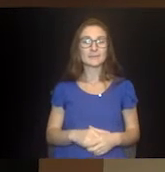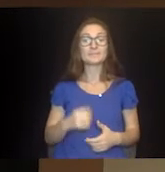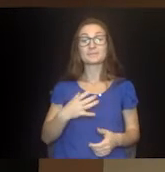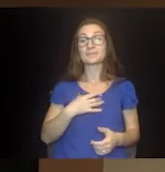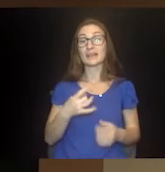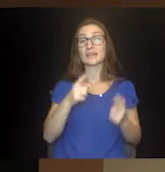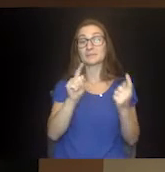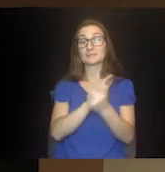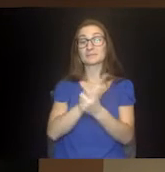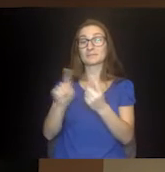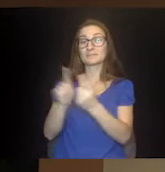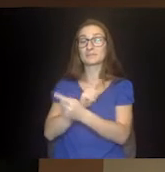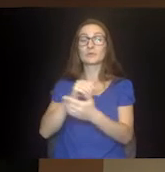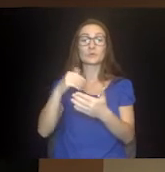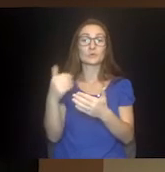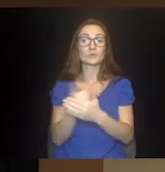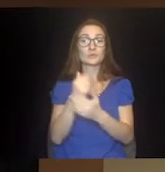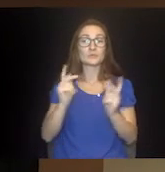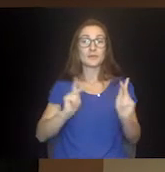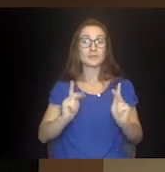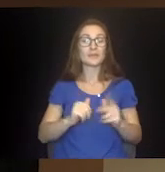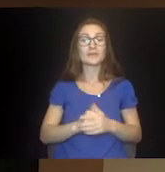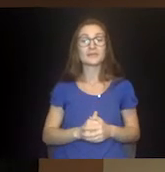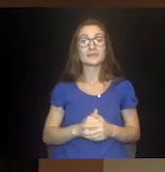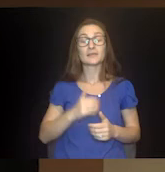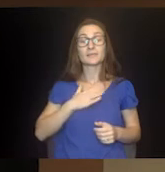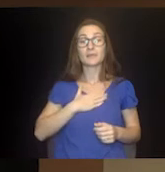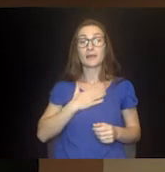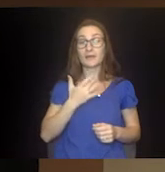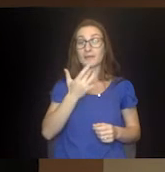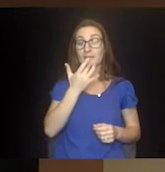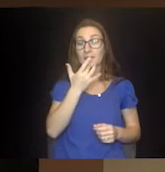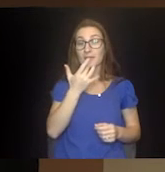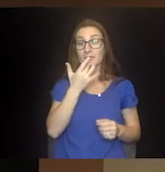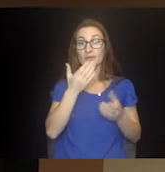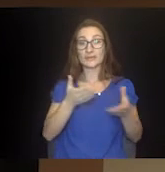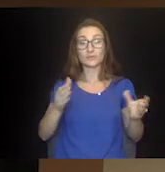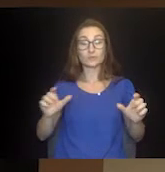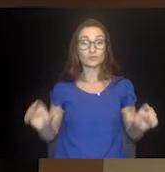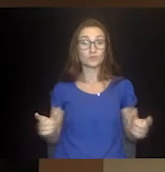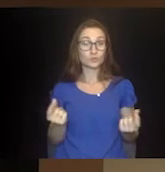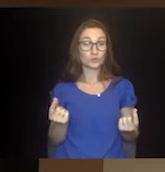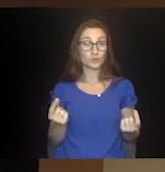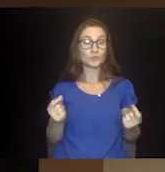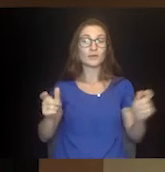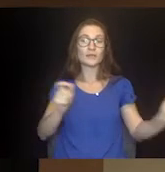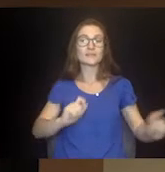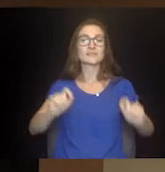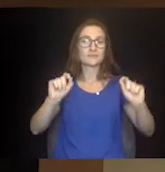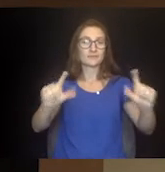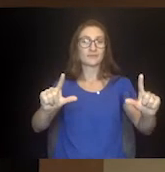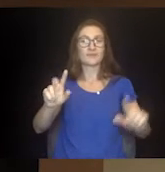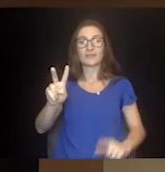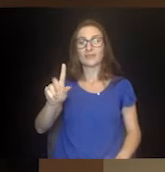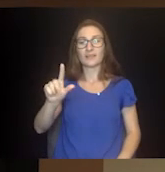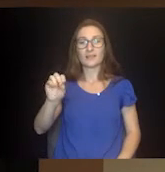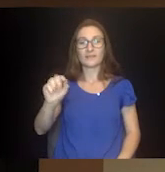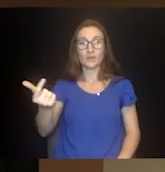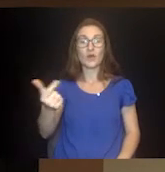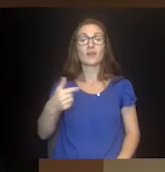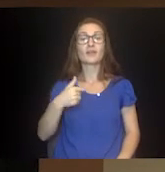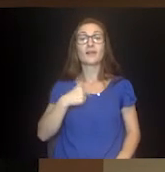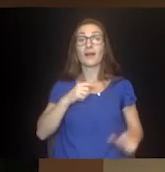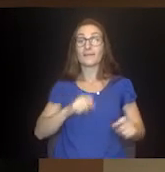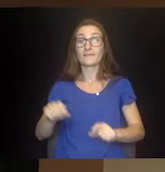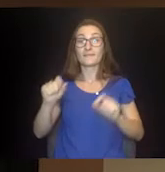traveling to Orlando and meeting new people. My favorite thing is vlog for the Florida